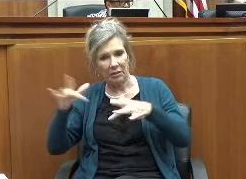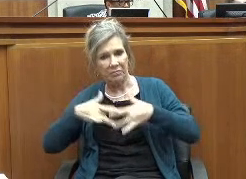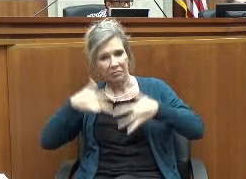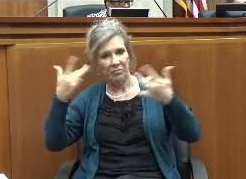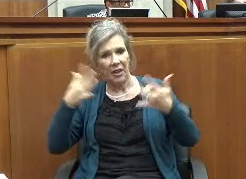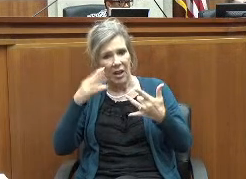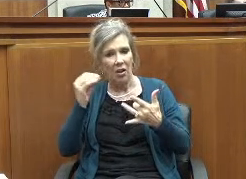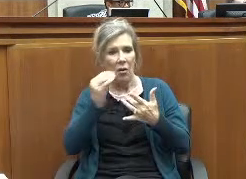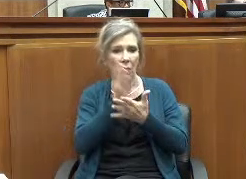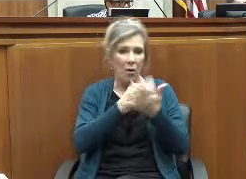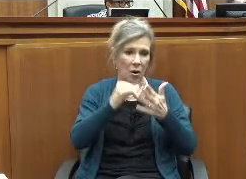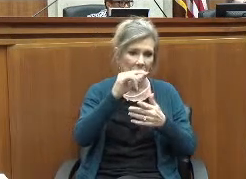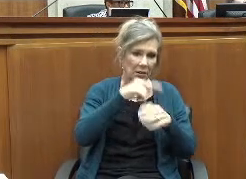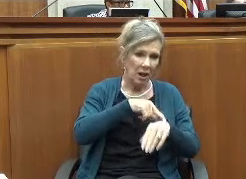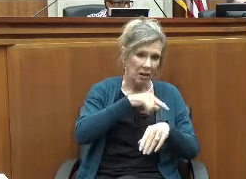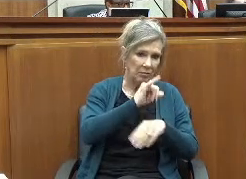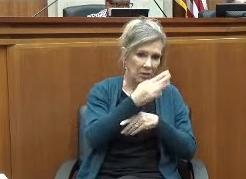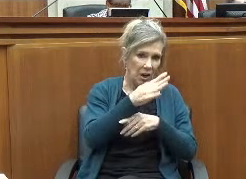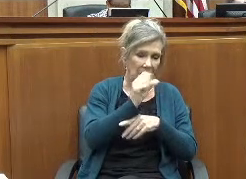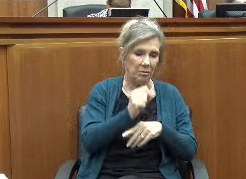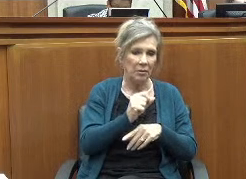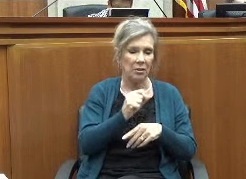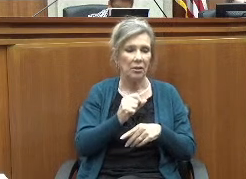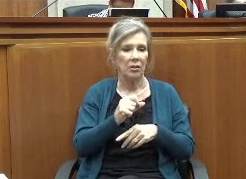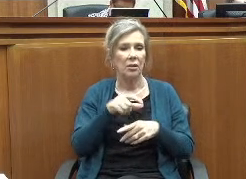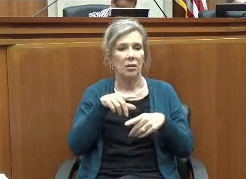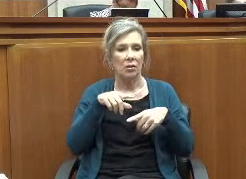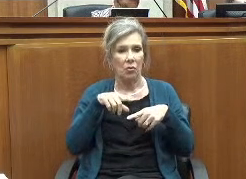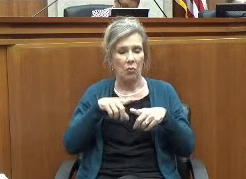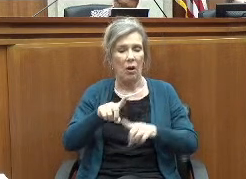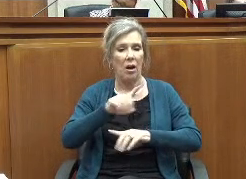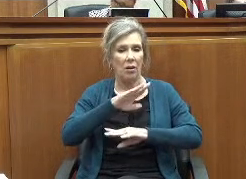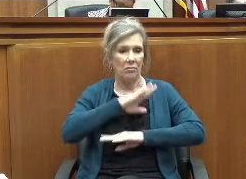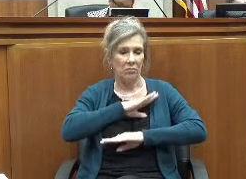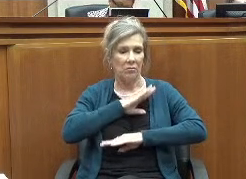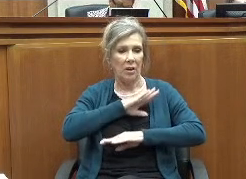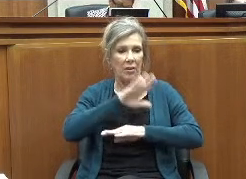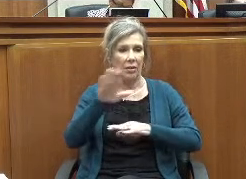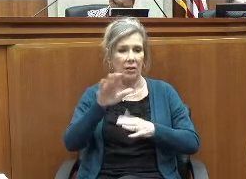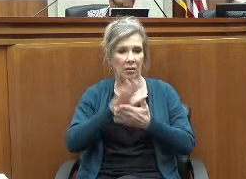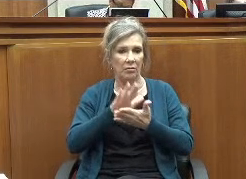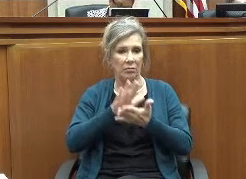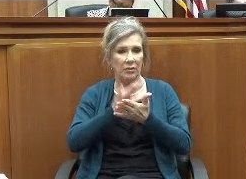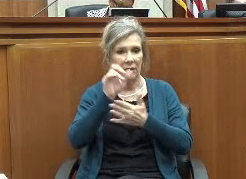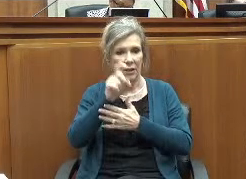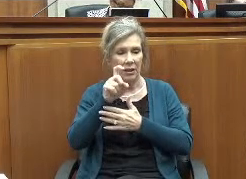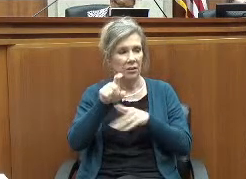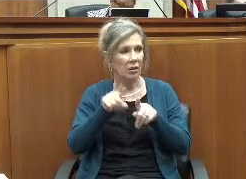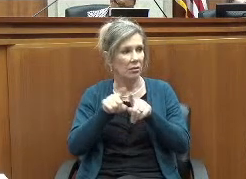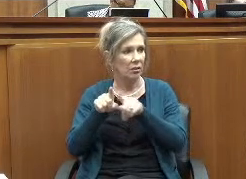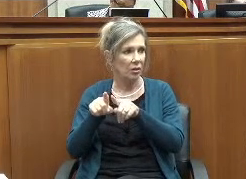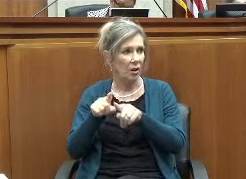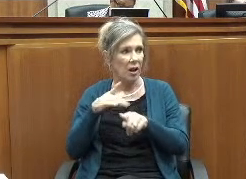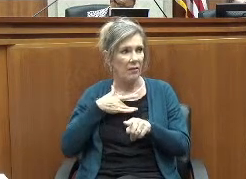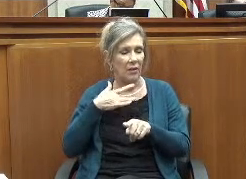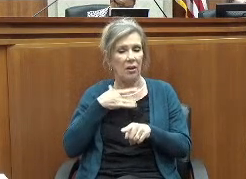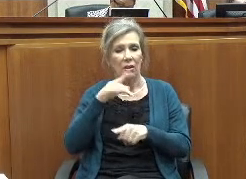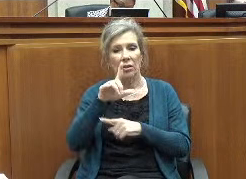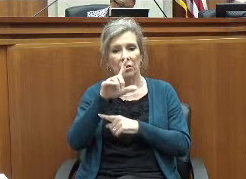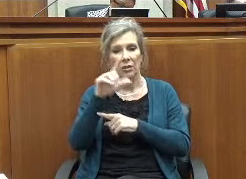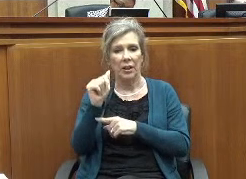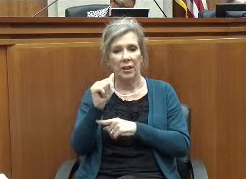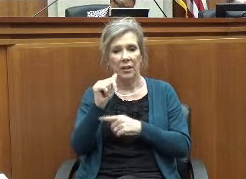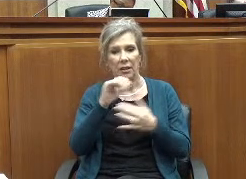day while fulfilling their academic needs as well. And so for these reasons, I do feel that Louisiana Connections Academy